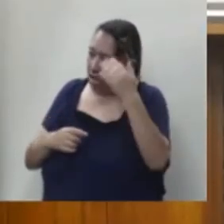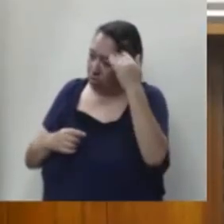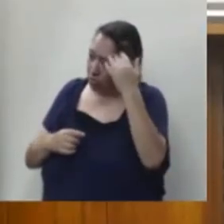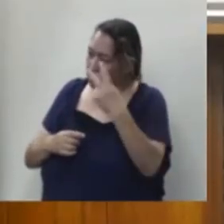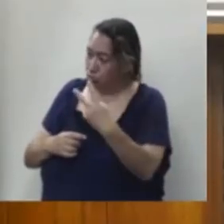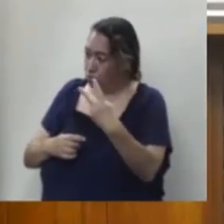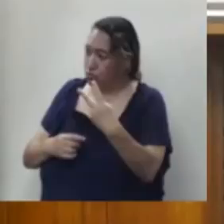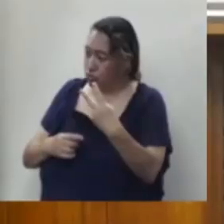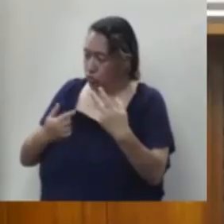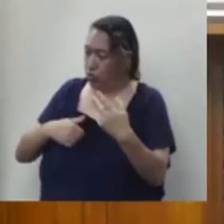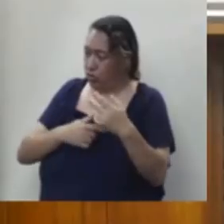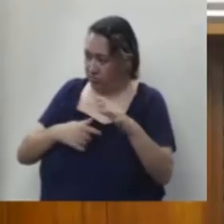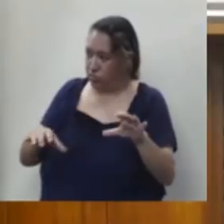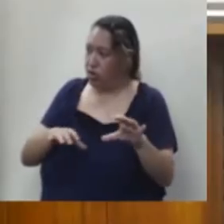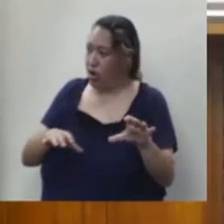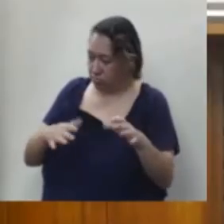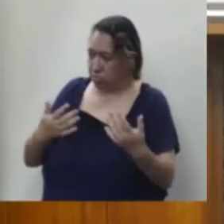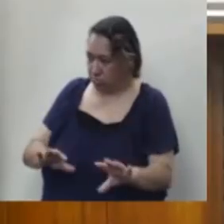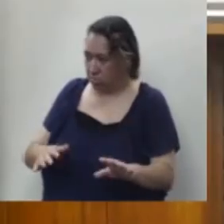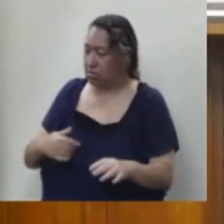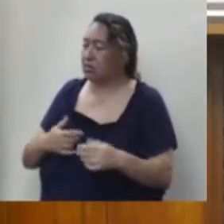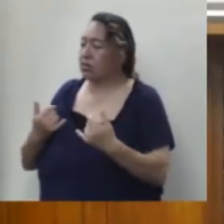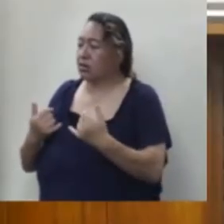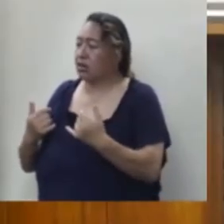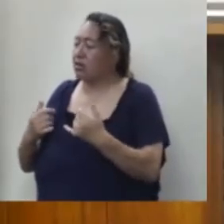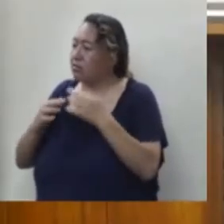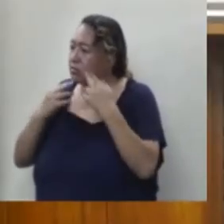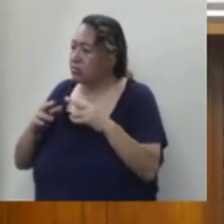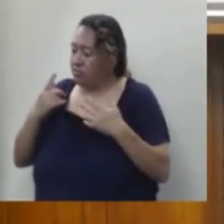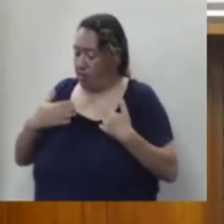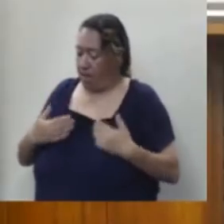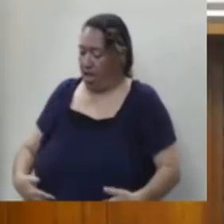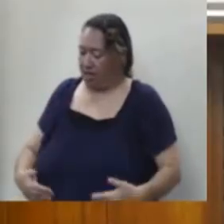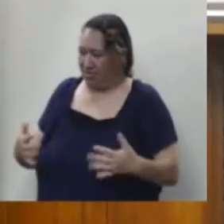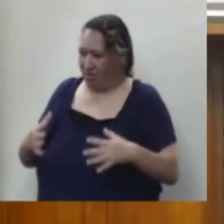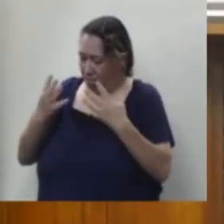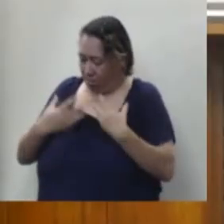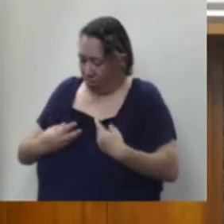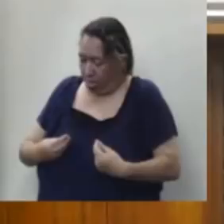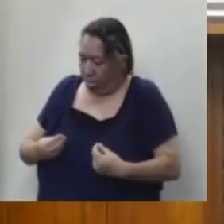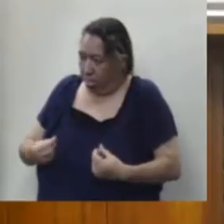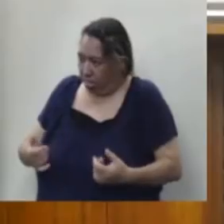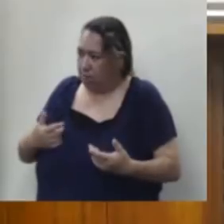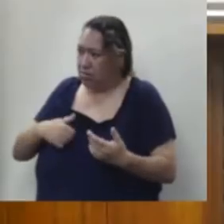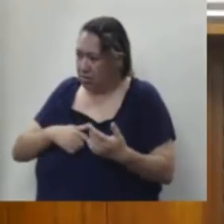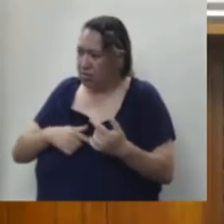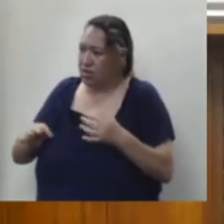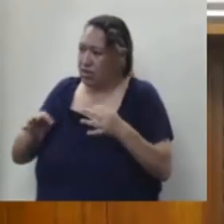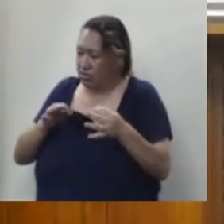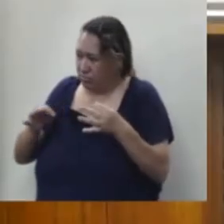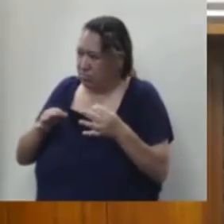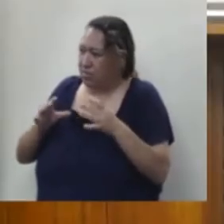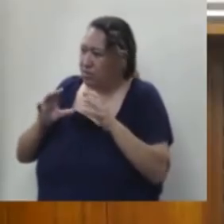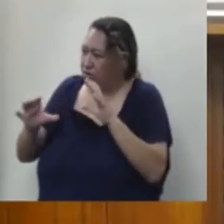requests has been made, in fact, for a body that has already decomposed, and we've already communicated with Dr. Thane Hancock that that can also be done